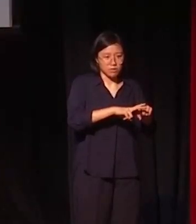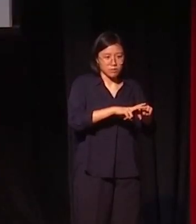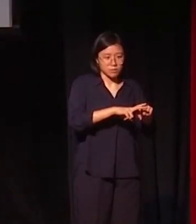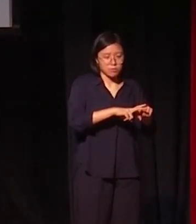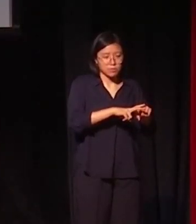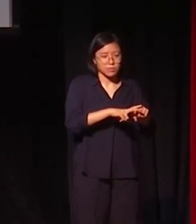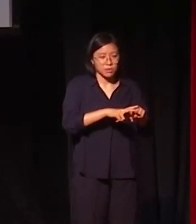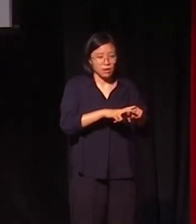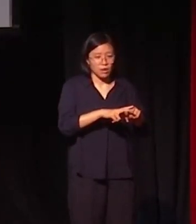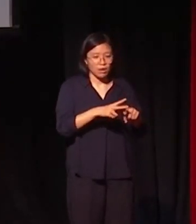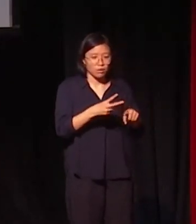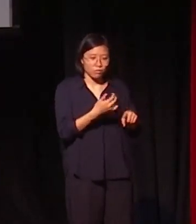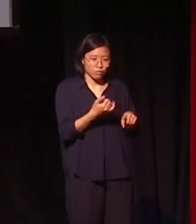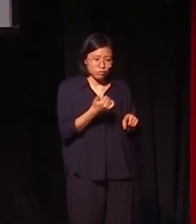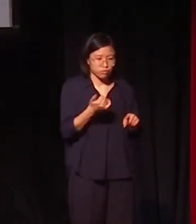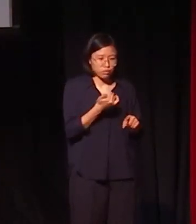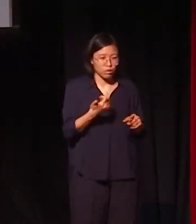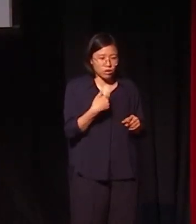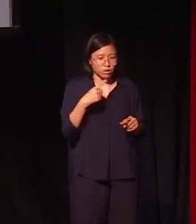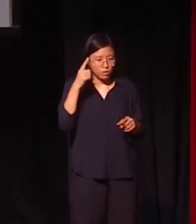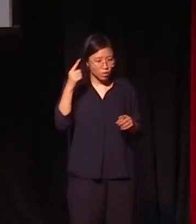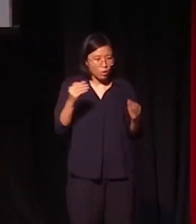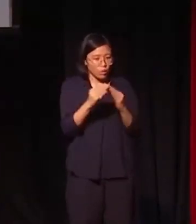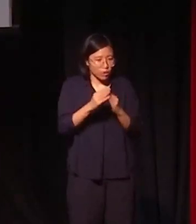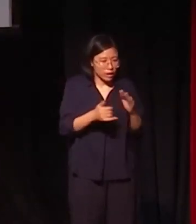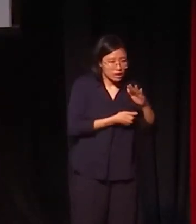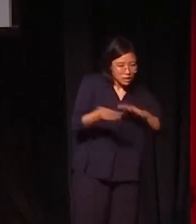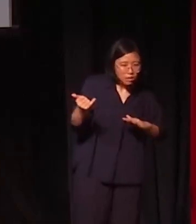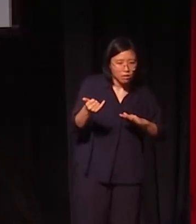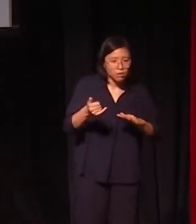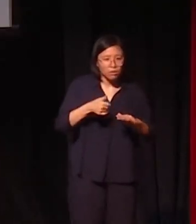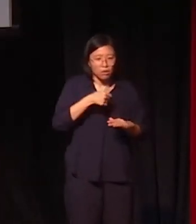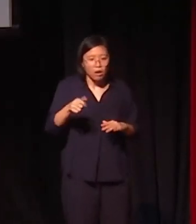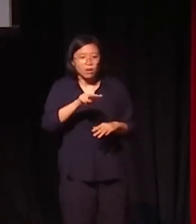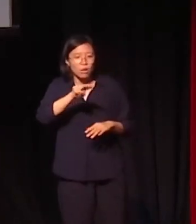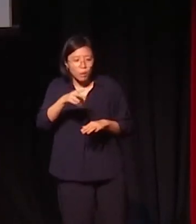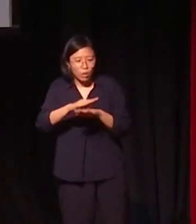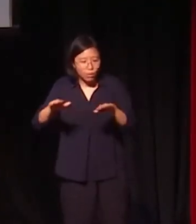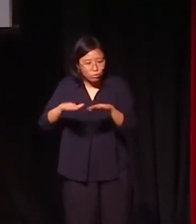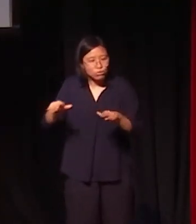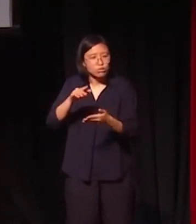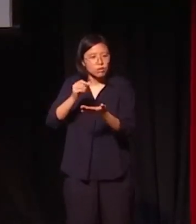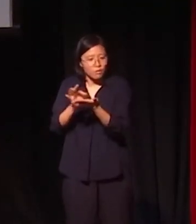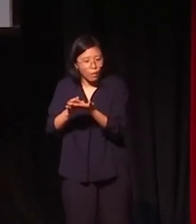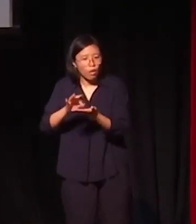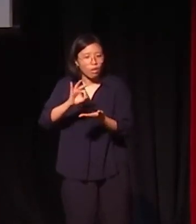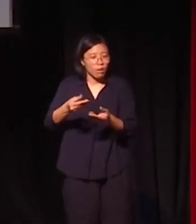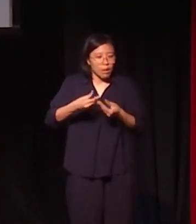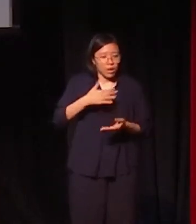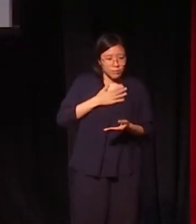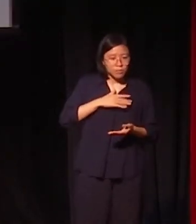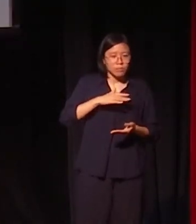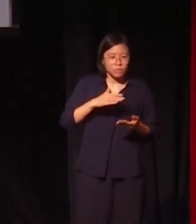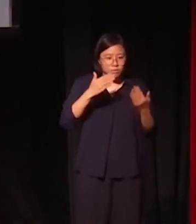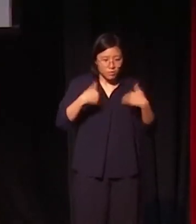their perpetrator, but then it's also about where they can access information, how they can access information, who they trust. And the deaf community is very